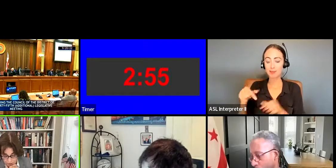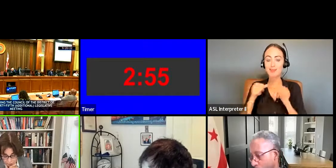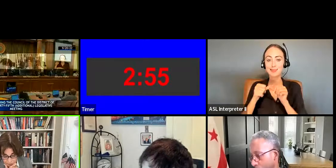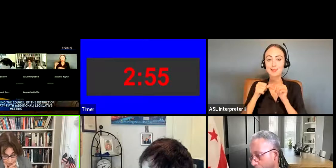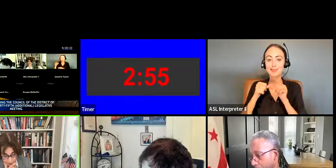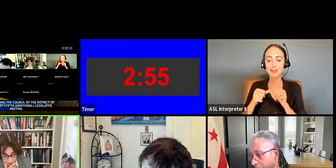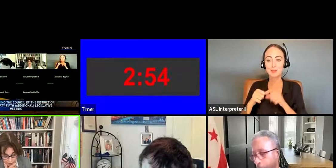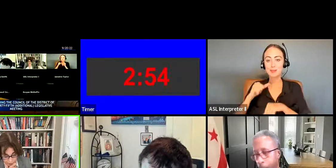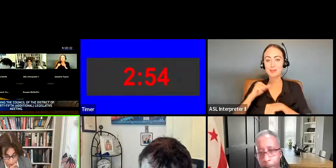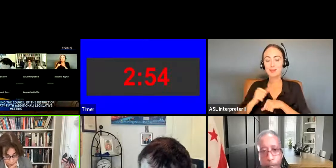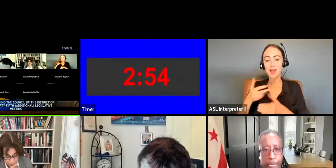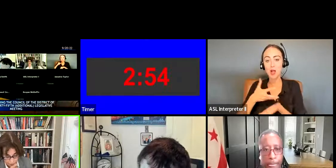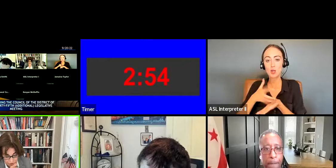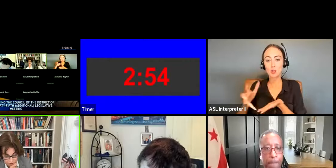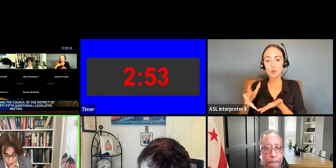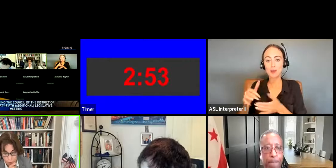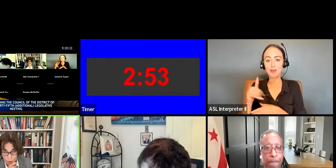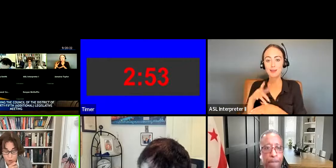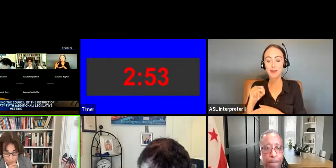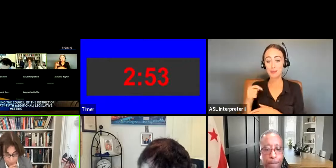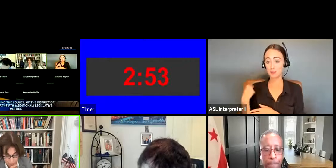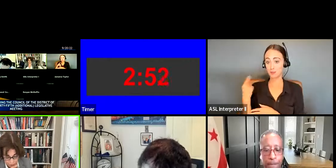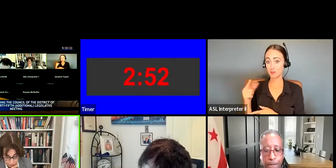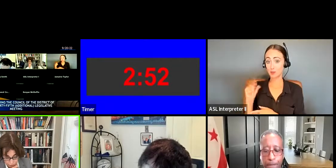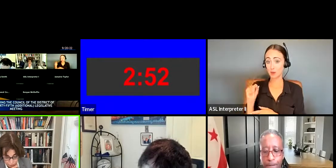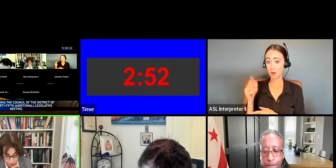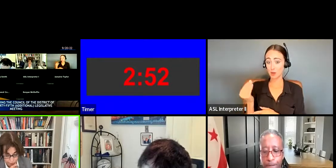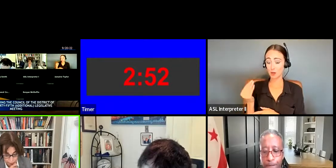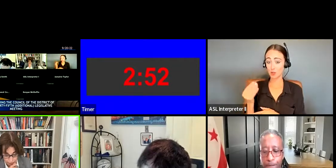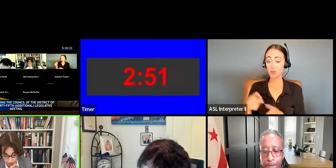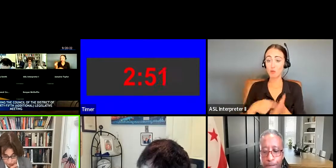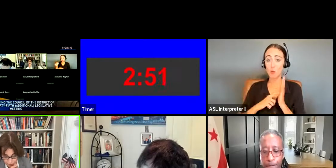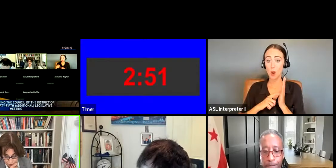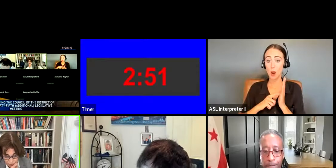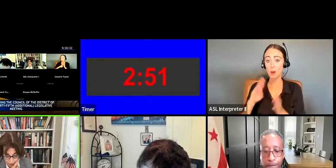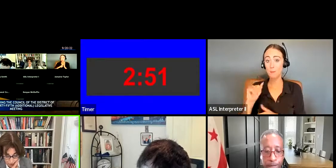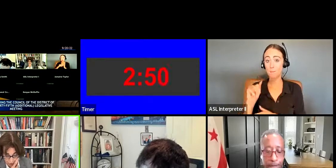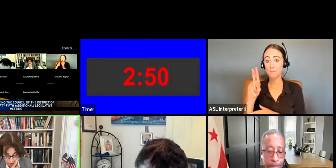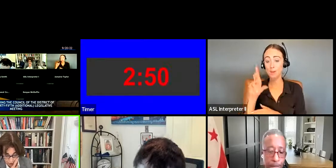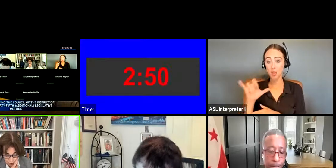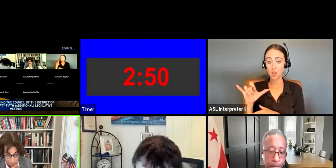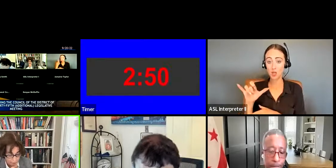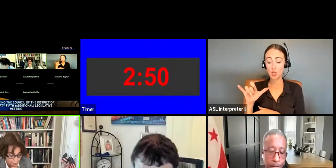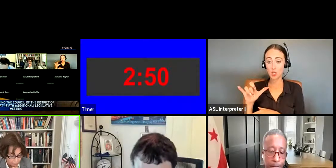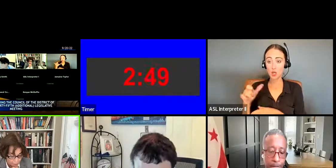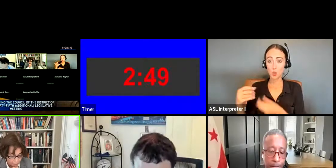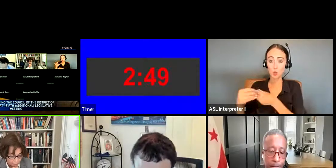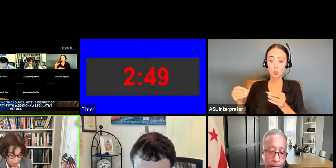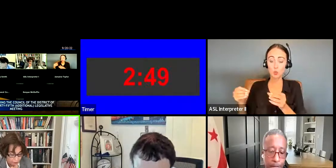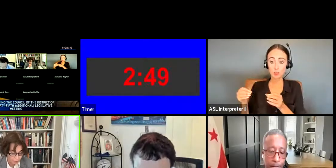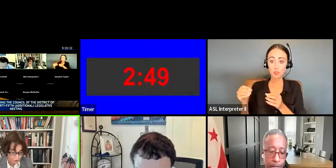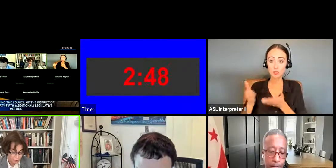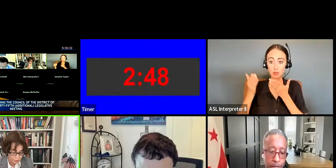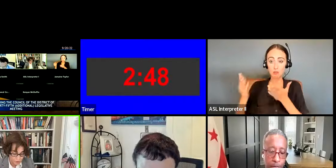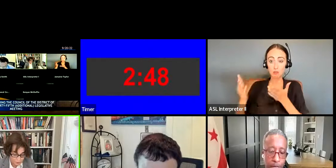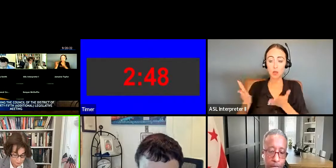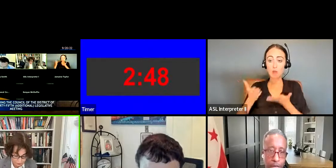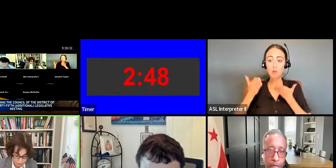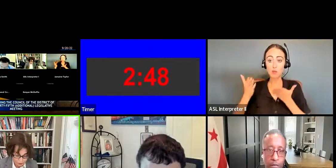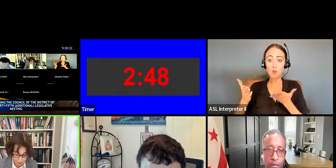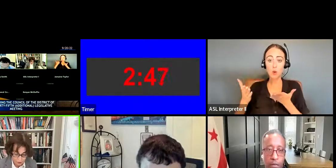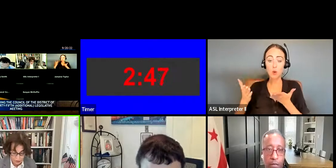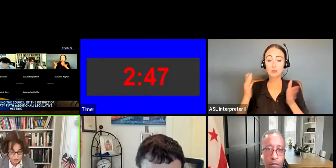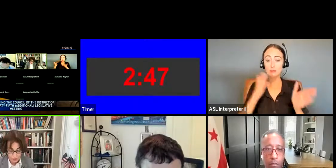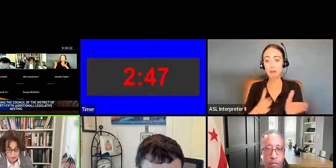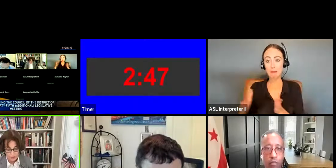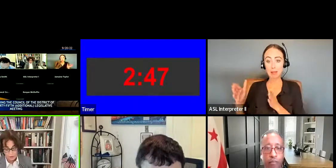Waste Management Amendment Act of 2014 required battery stewardship organizations to submit proposed battery stewardship